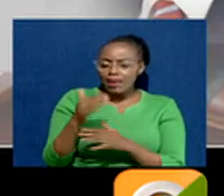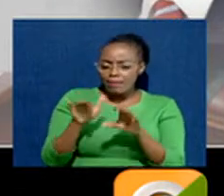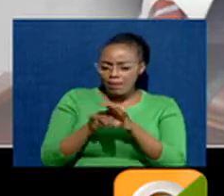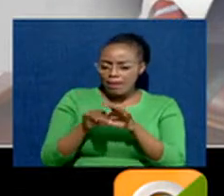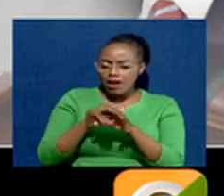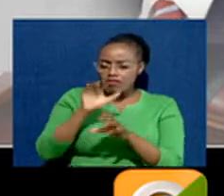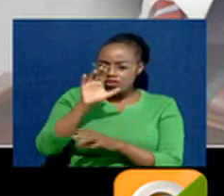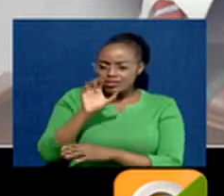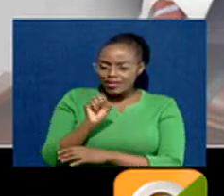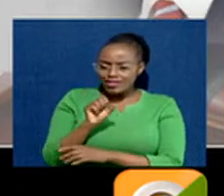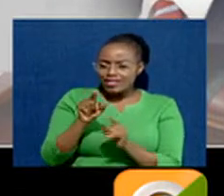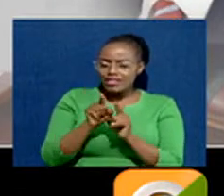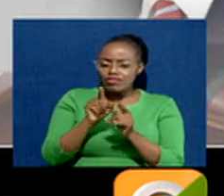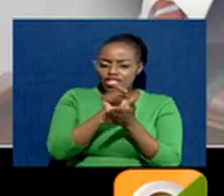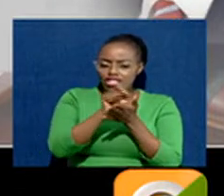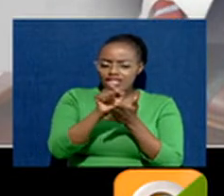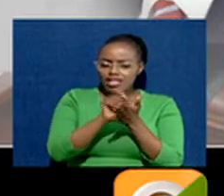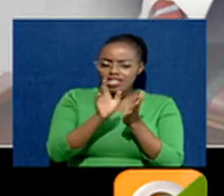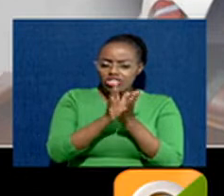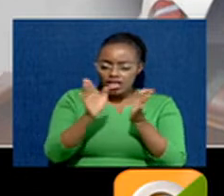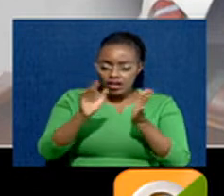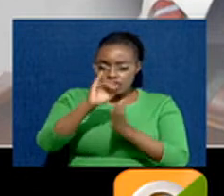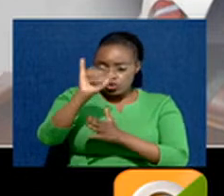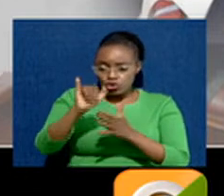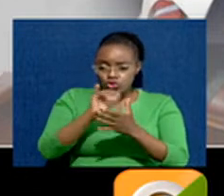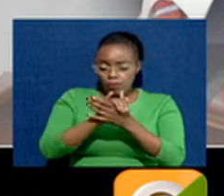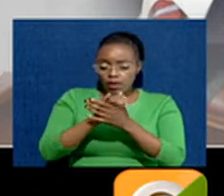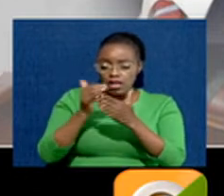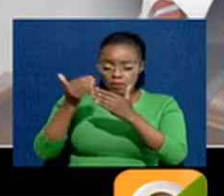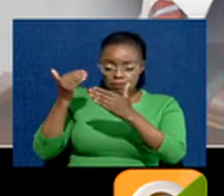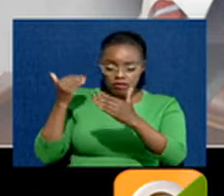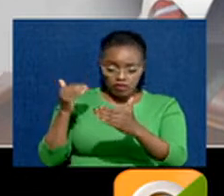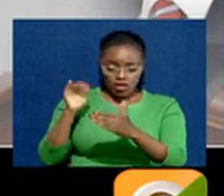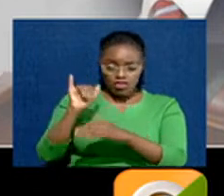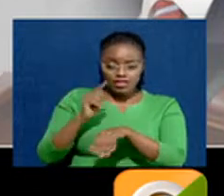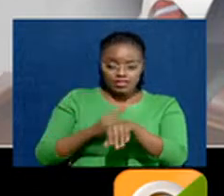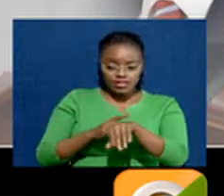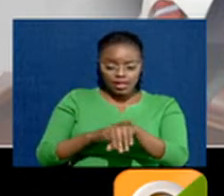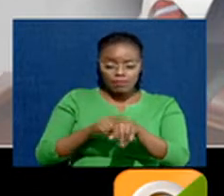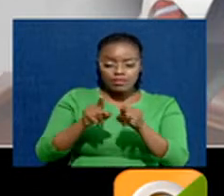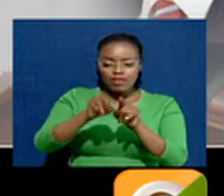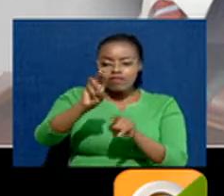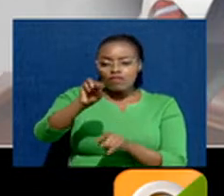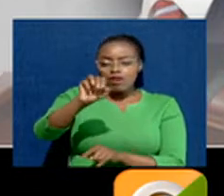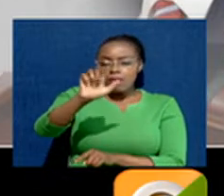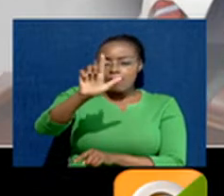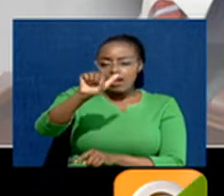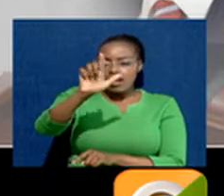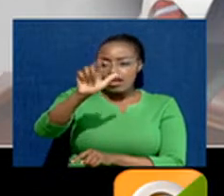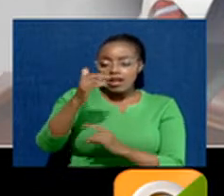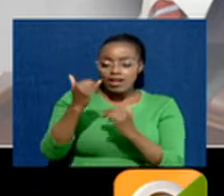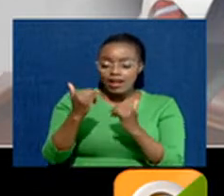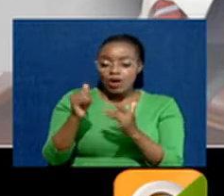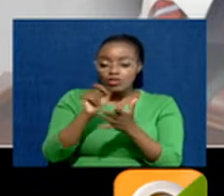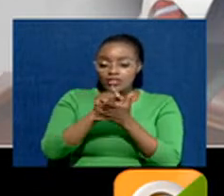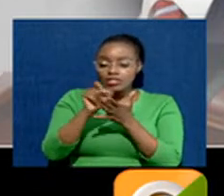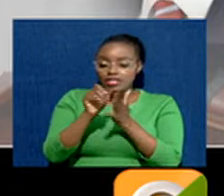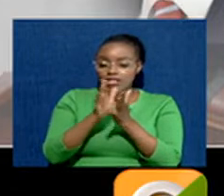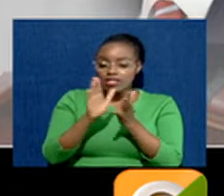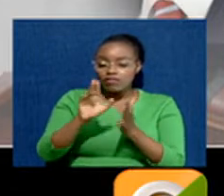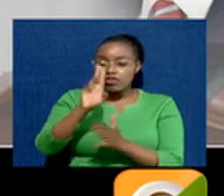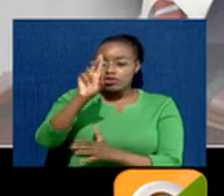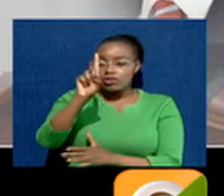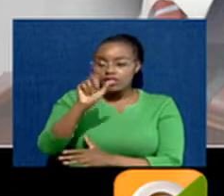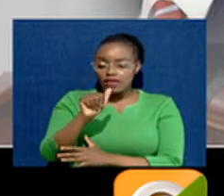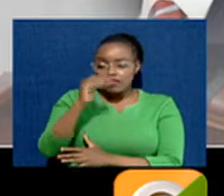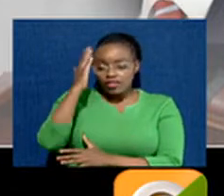the Secretary General of the party, Jubilee, as Malala is for UDA. For UDA, yeah. And